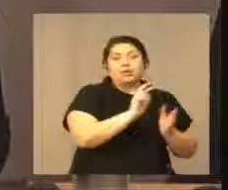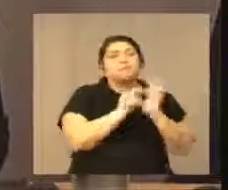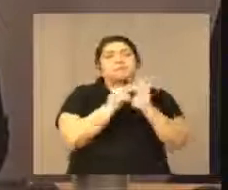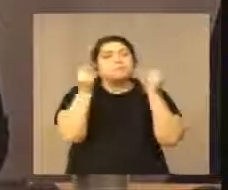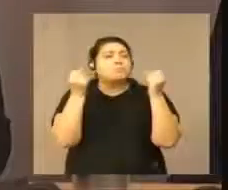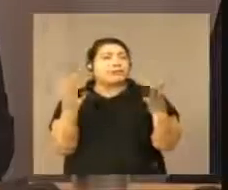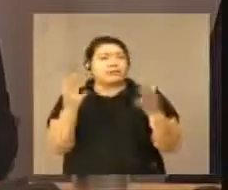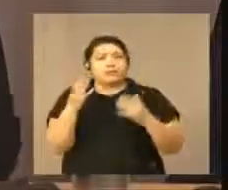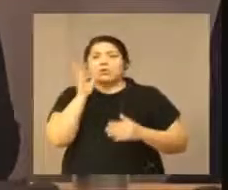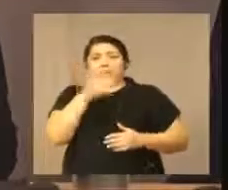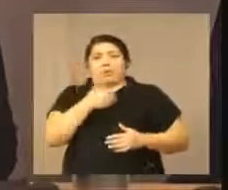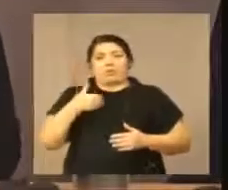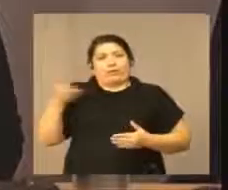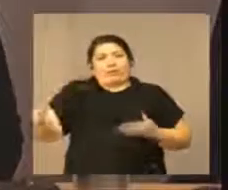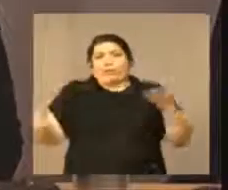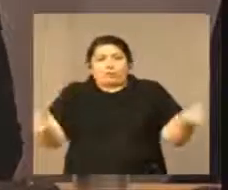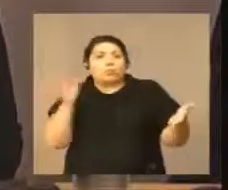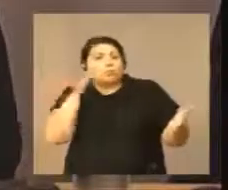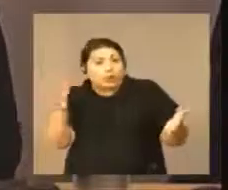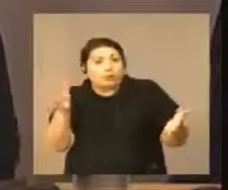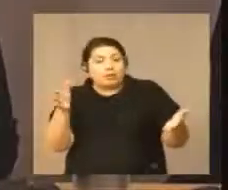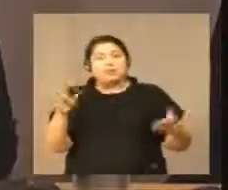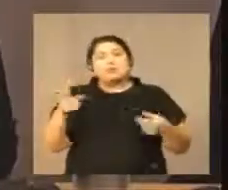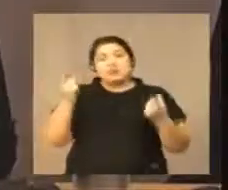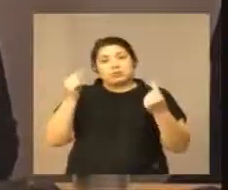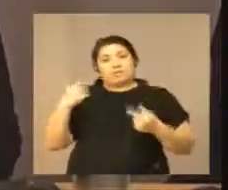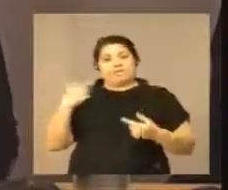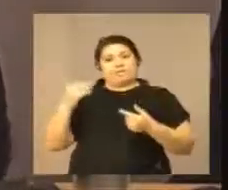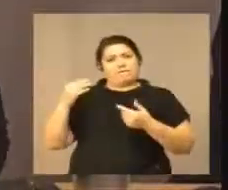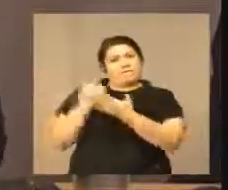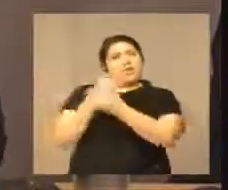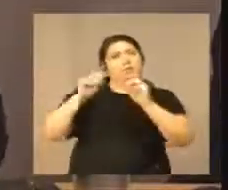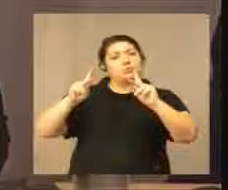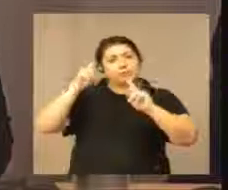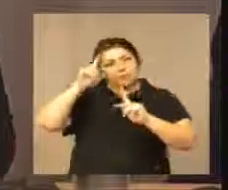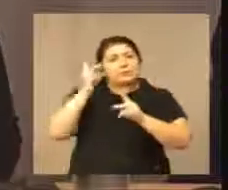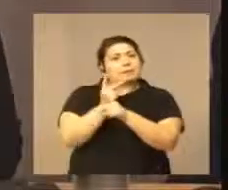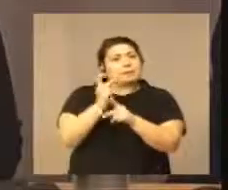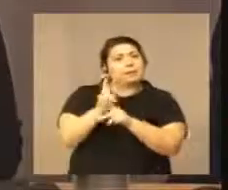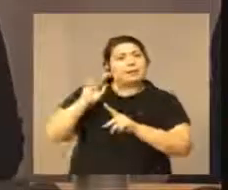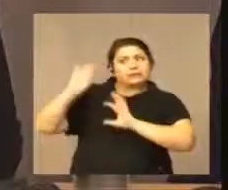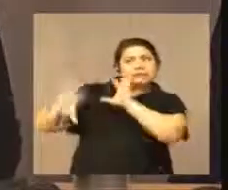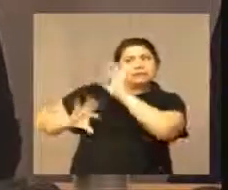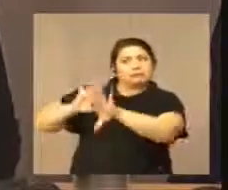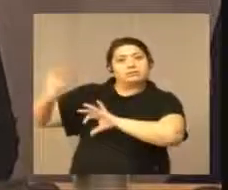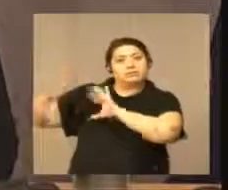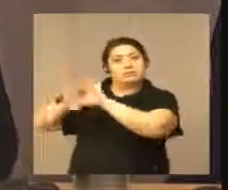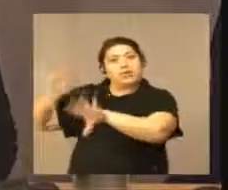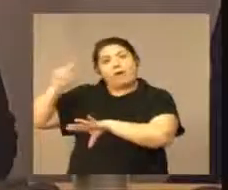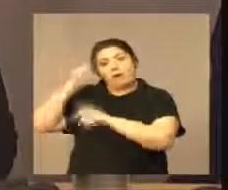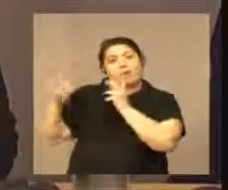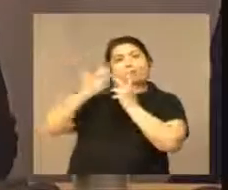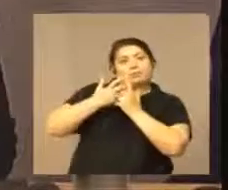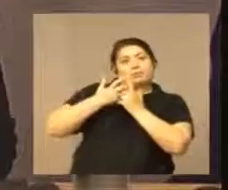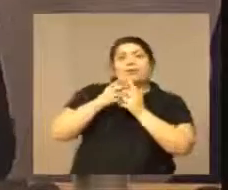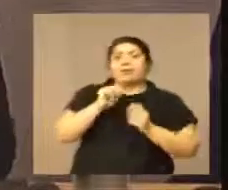at those particular meetings, so there'll be an excellent opportunity for continued engagement. And there has been,